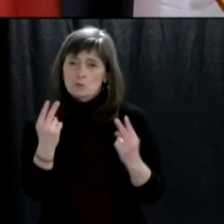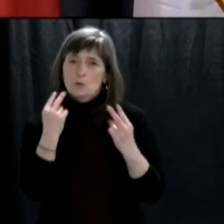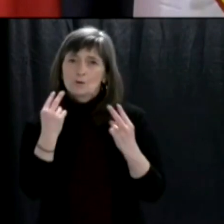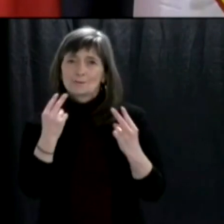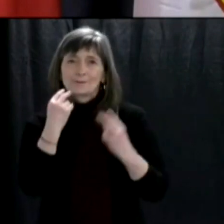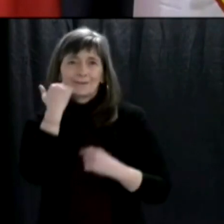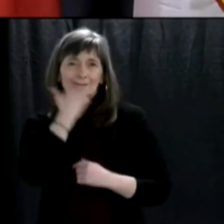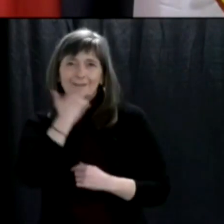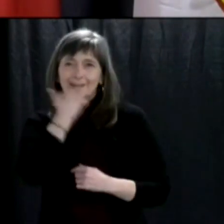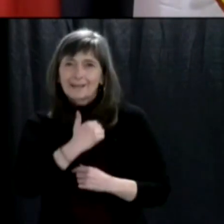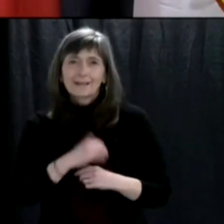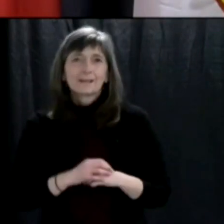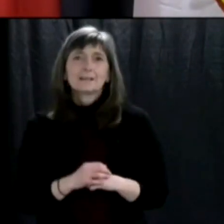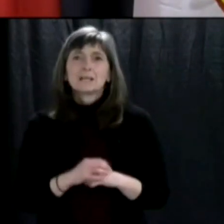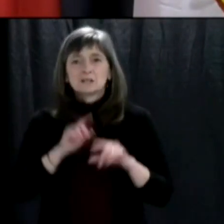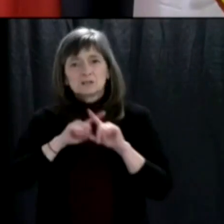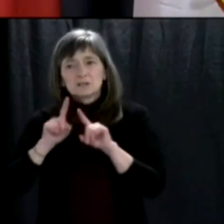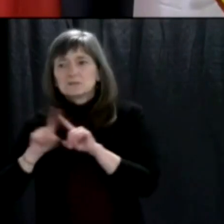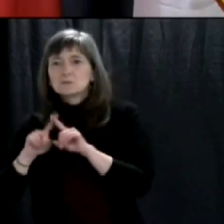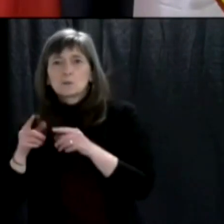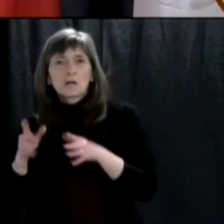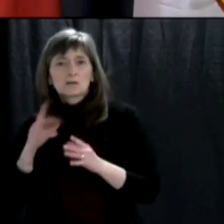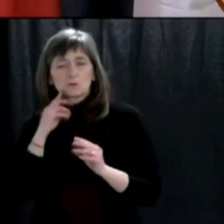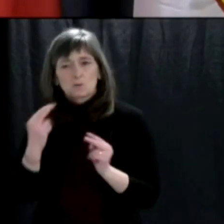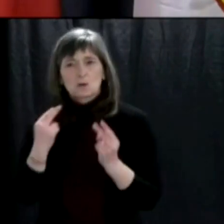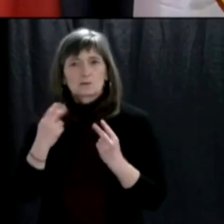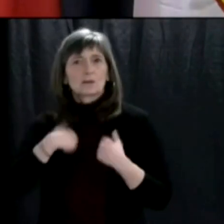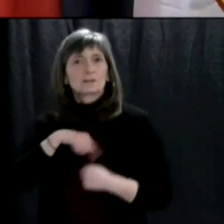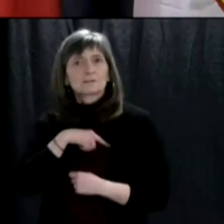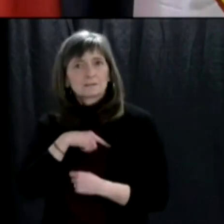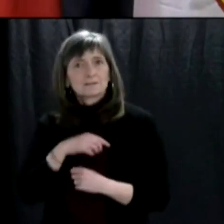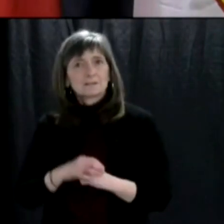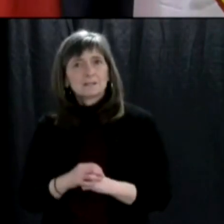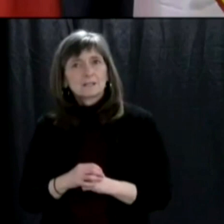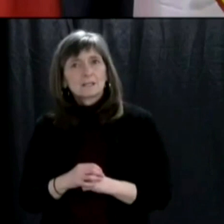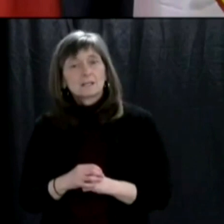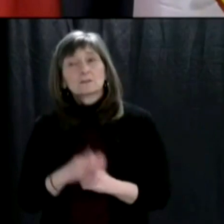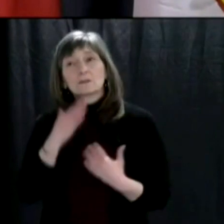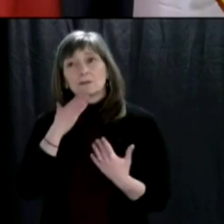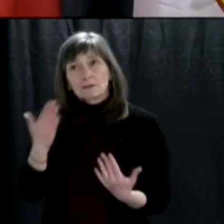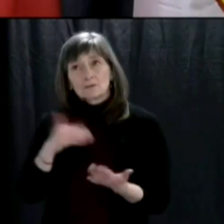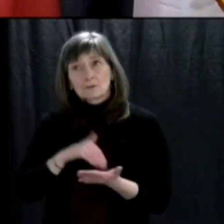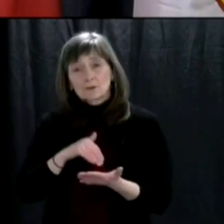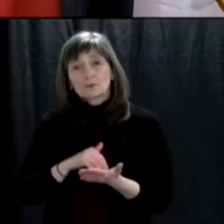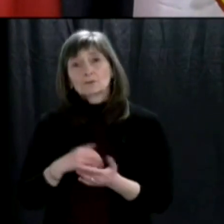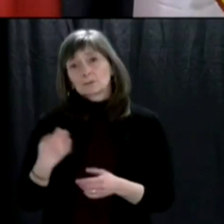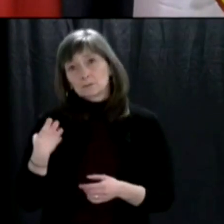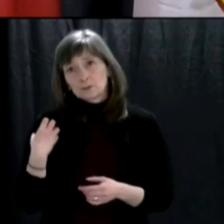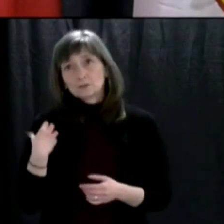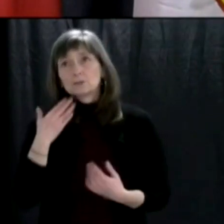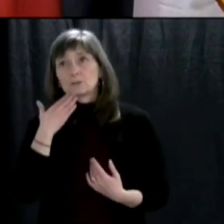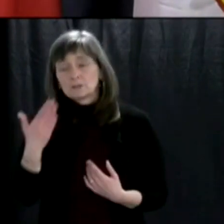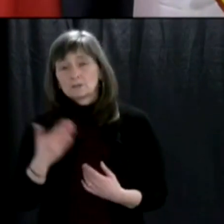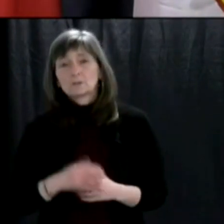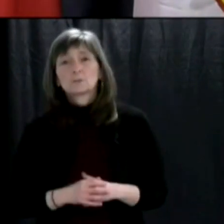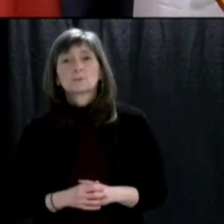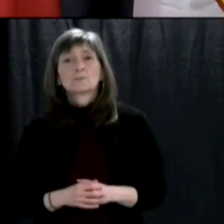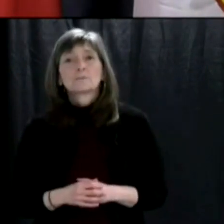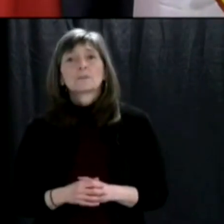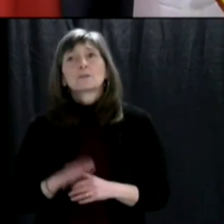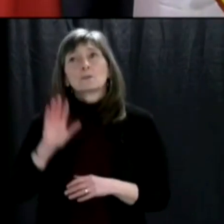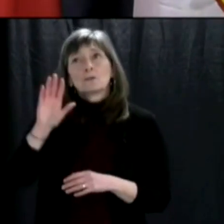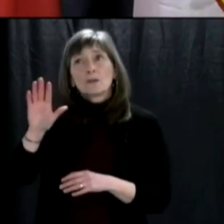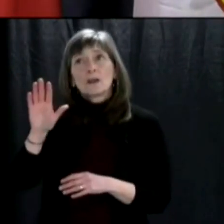the updates on various media platforms. So once again, I want to thank Dr. Fitzgerald and Dr. Hagee for sharing